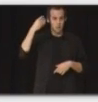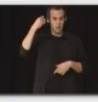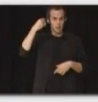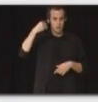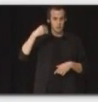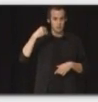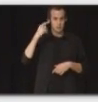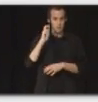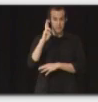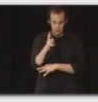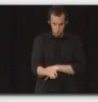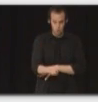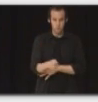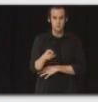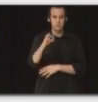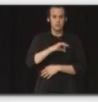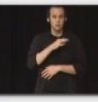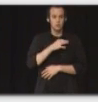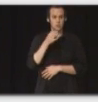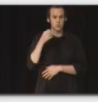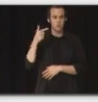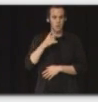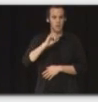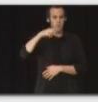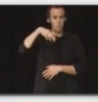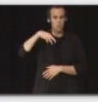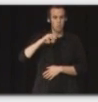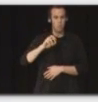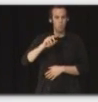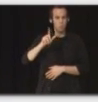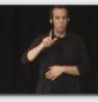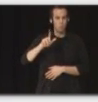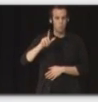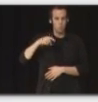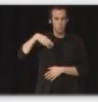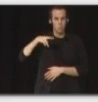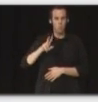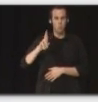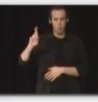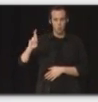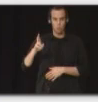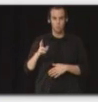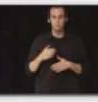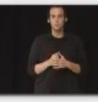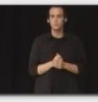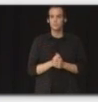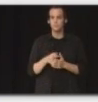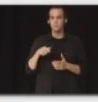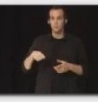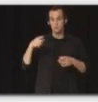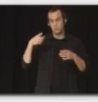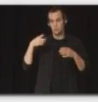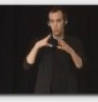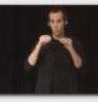here Xavier Francesc Gilmur, the Vice President of Research and Innovation at the